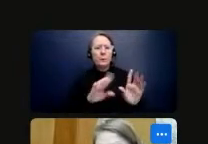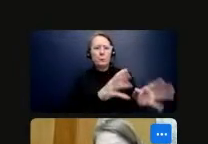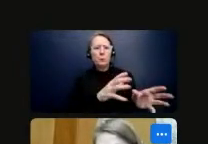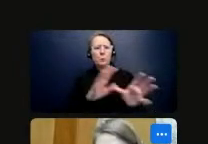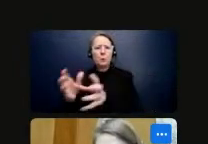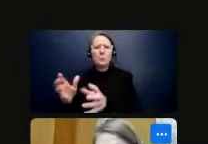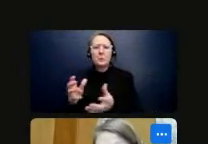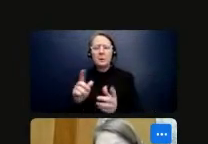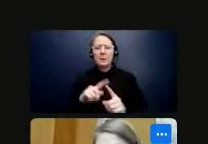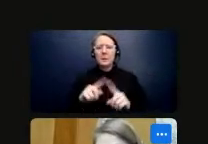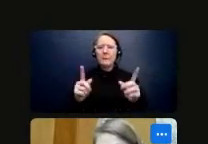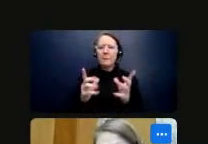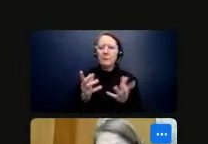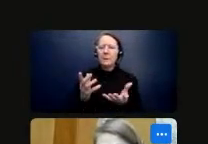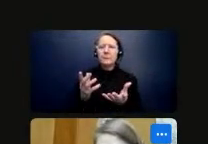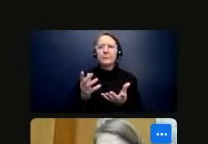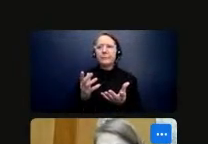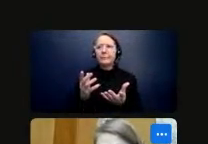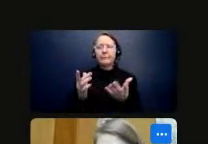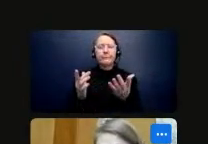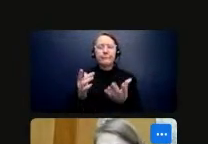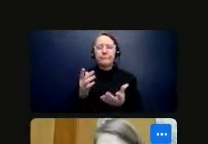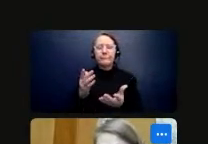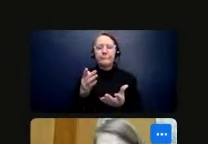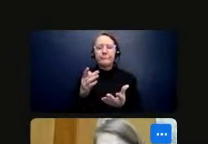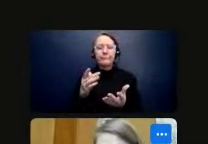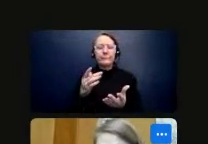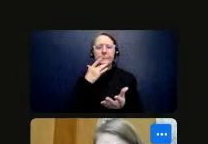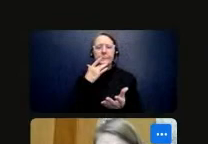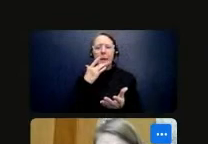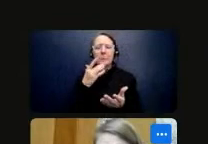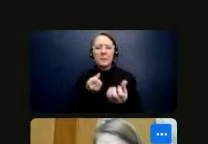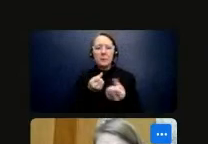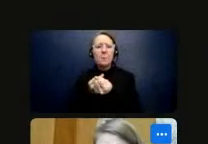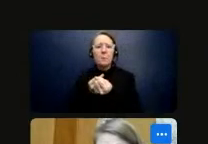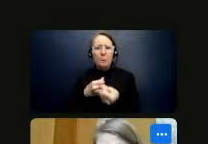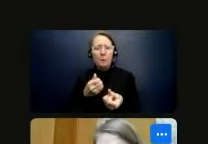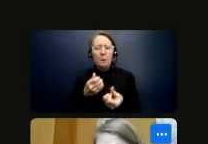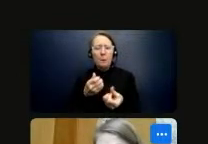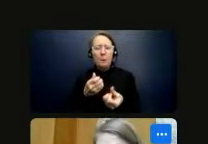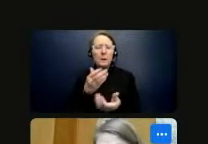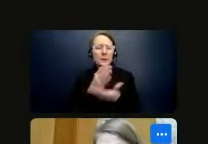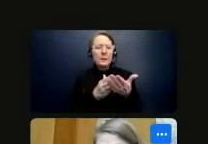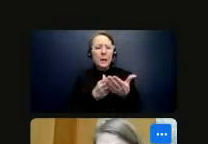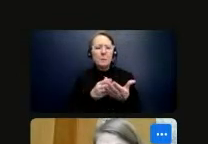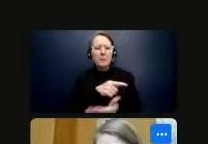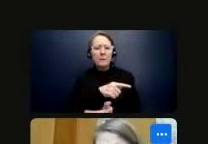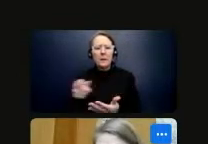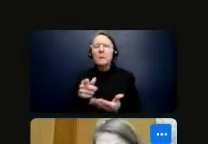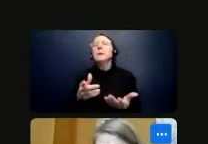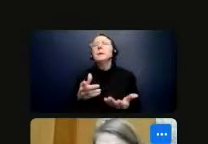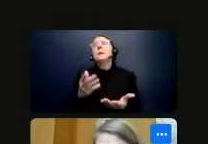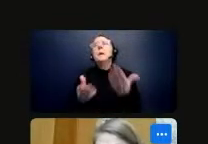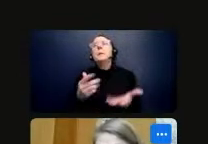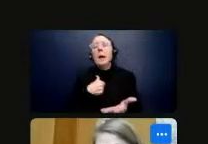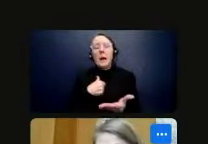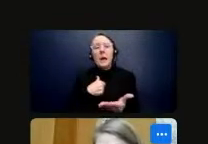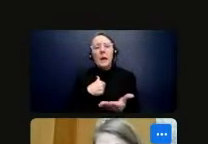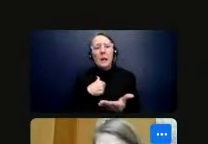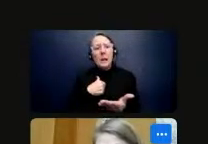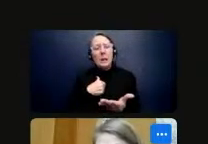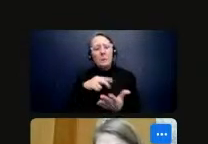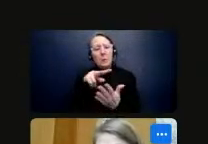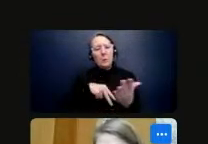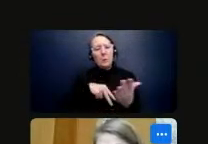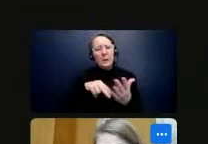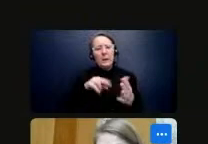different populations, some of which I think I don't know, maybe I'm reading the